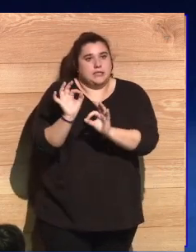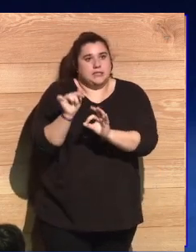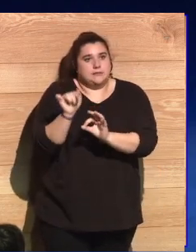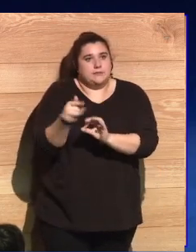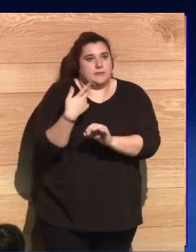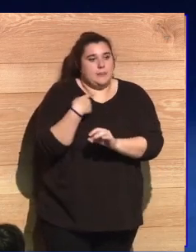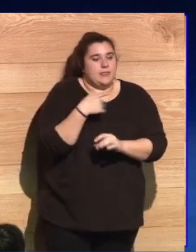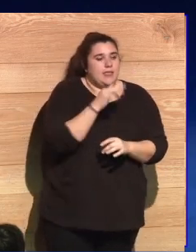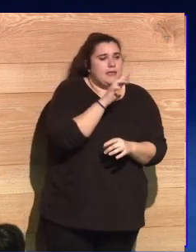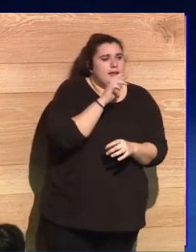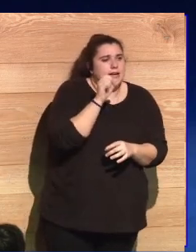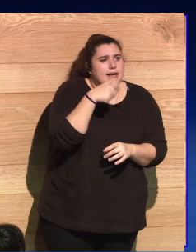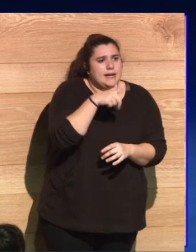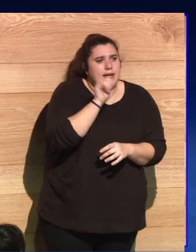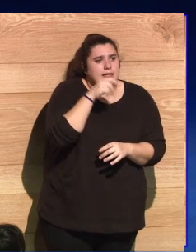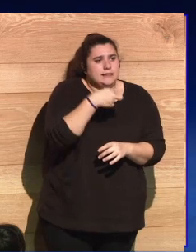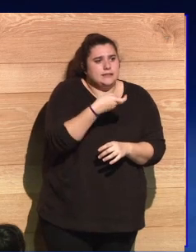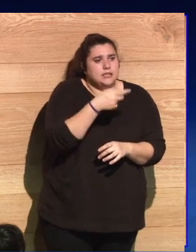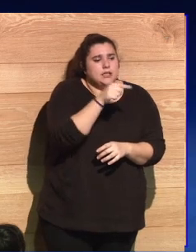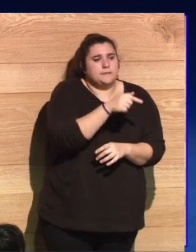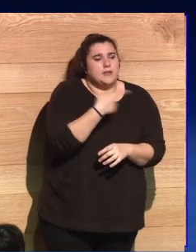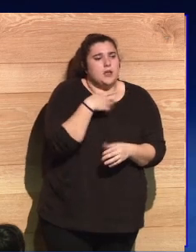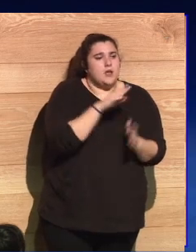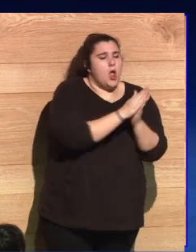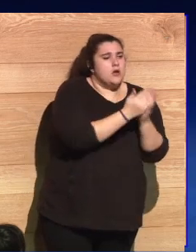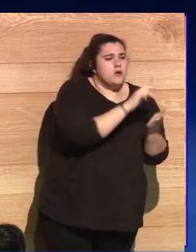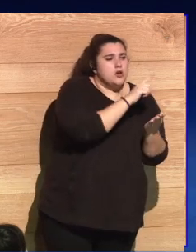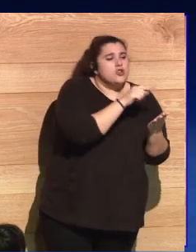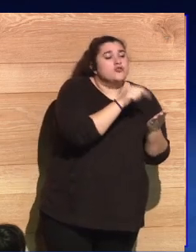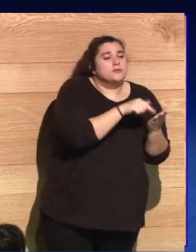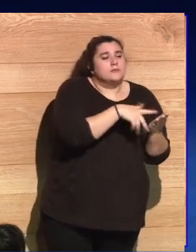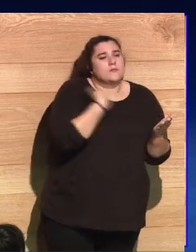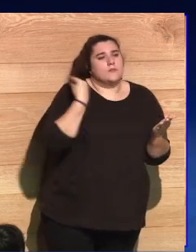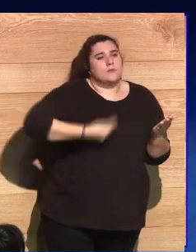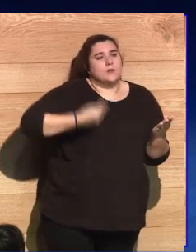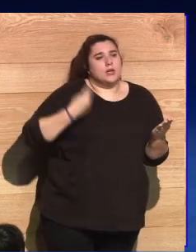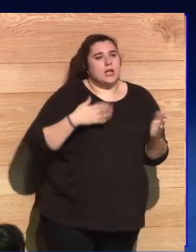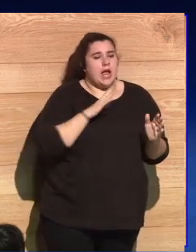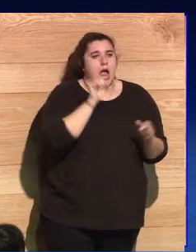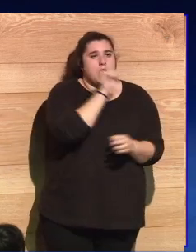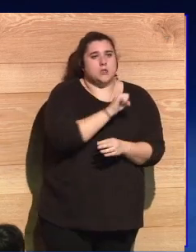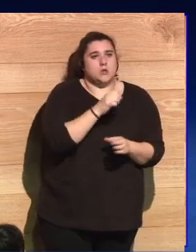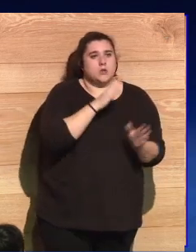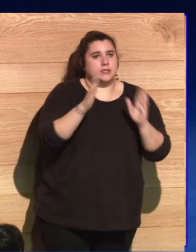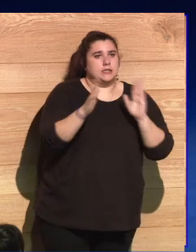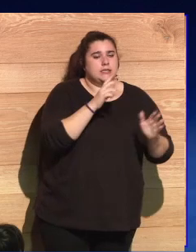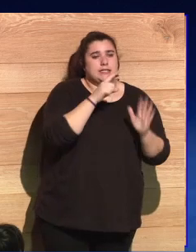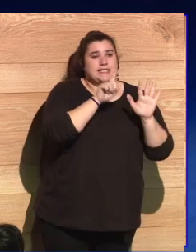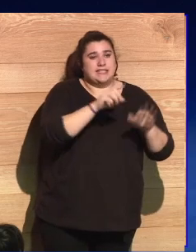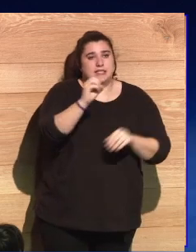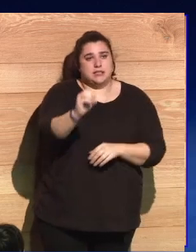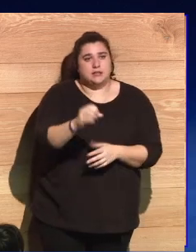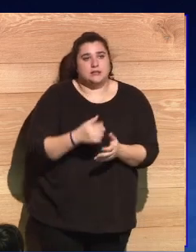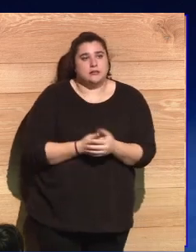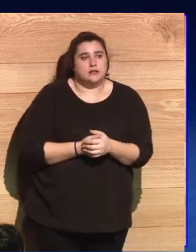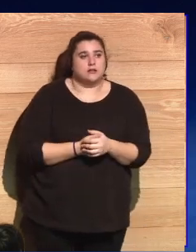a marvelous novel called Fan's Notes back in the 60s that I was much moved by. Another poor writer